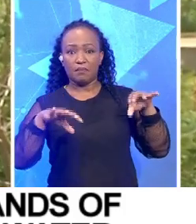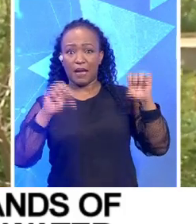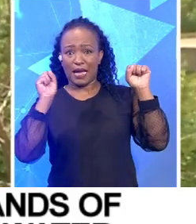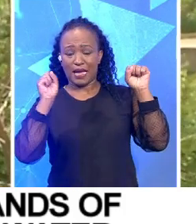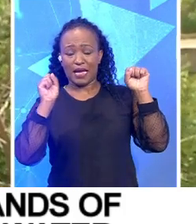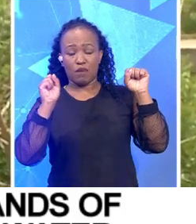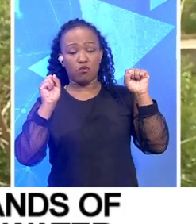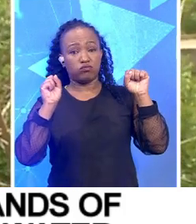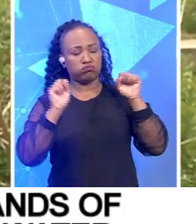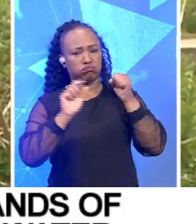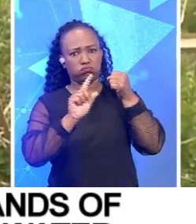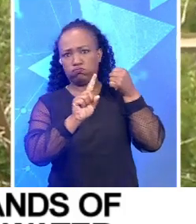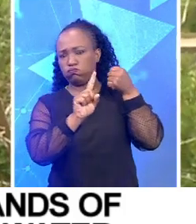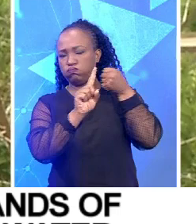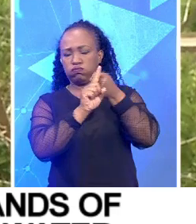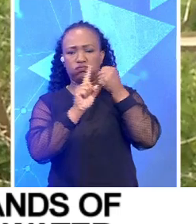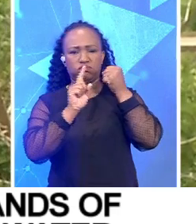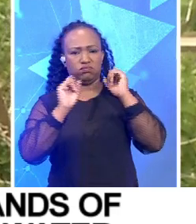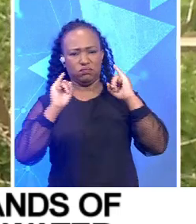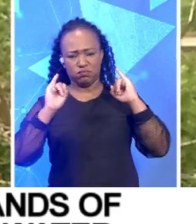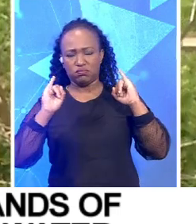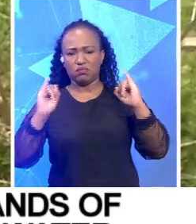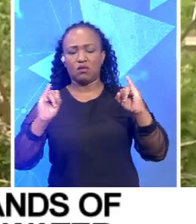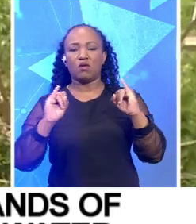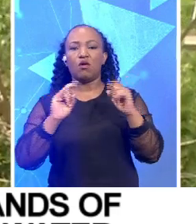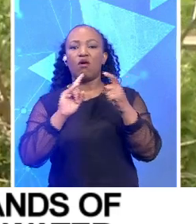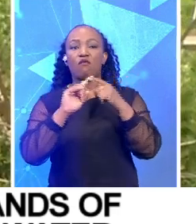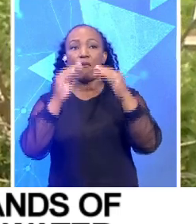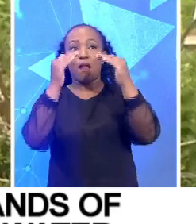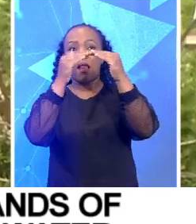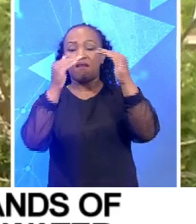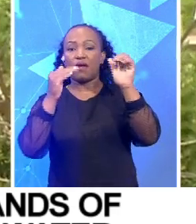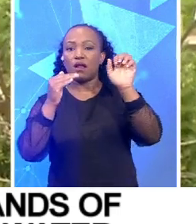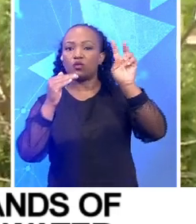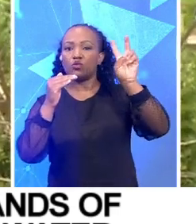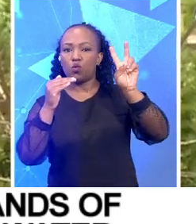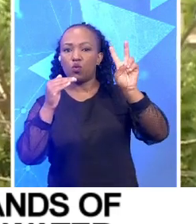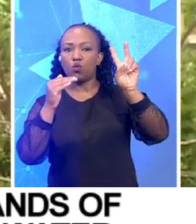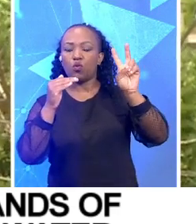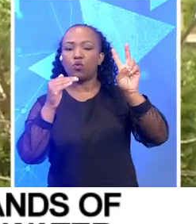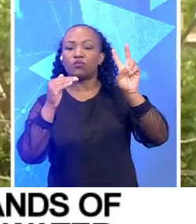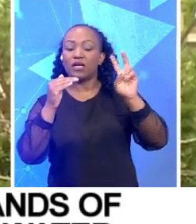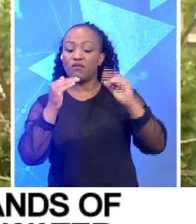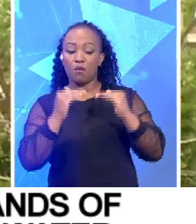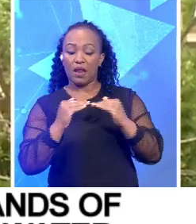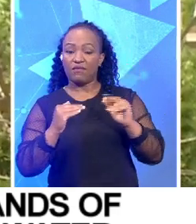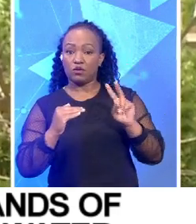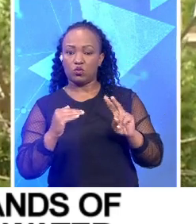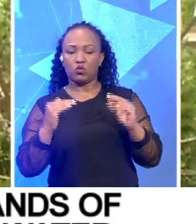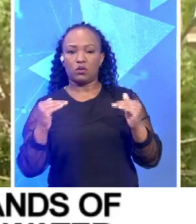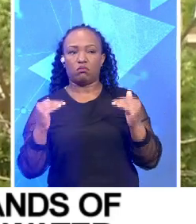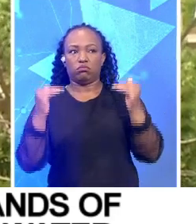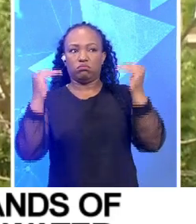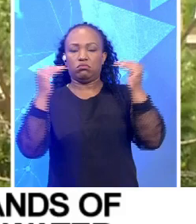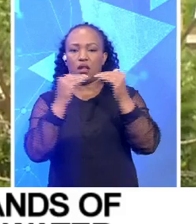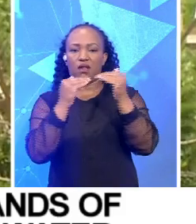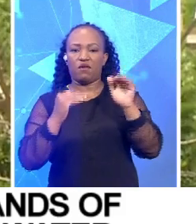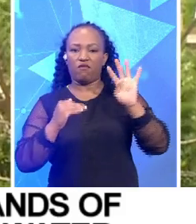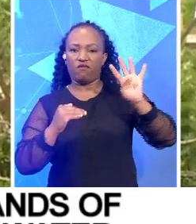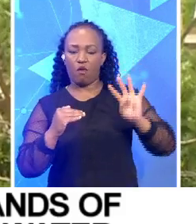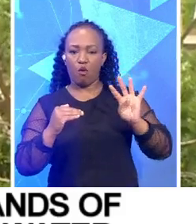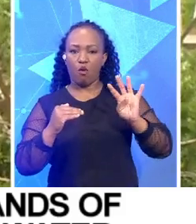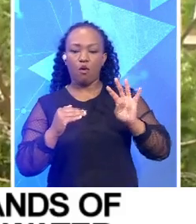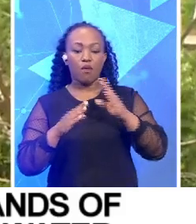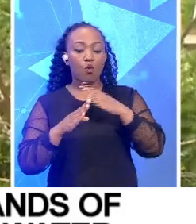at the moment. We have moved from stage 2 to 4, which basically we are stuck with until